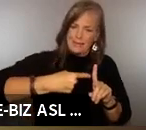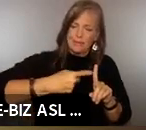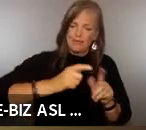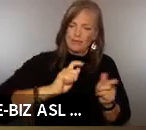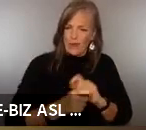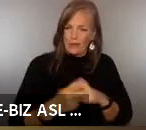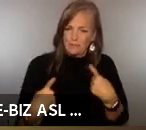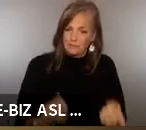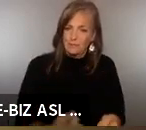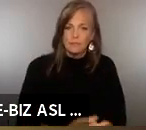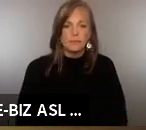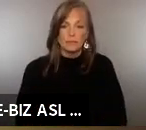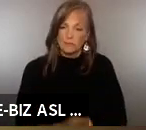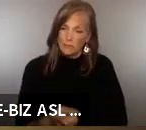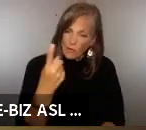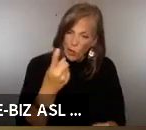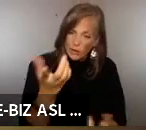So,